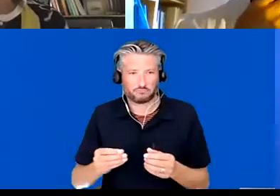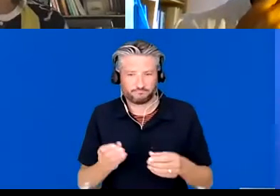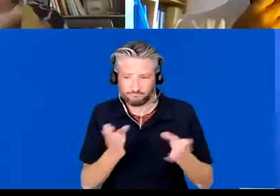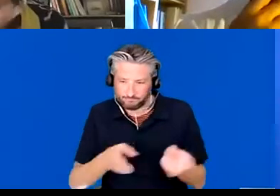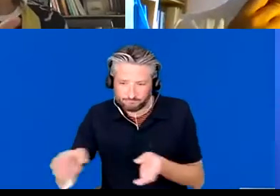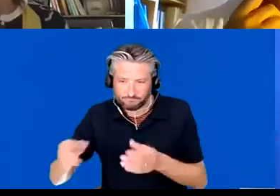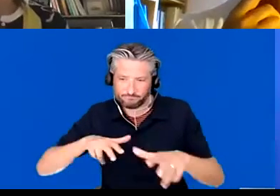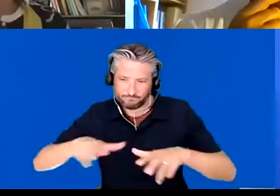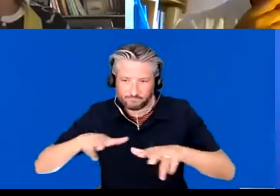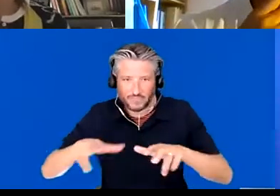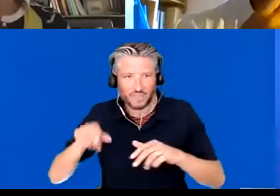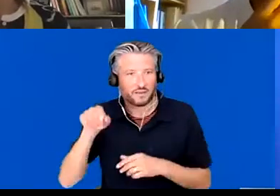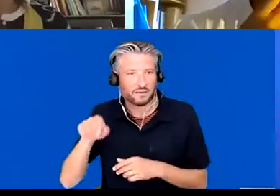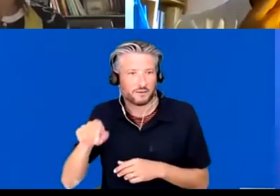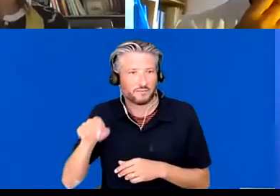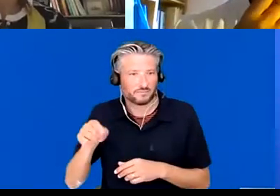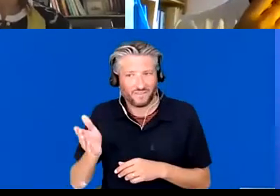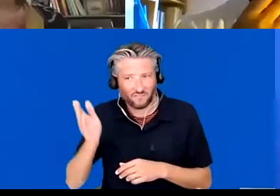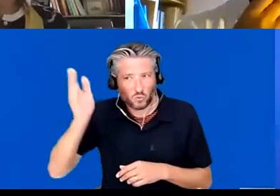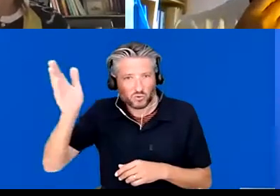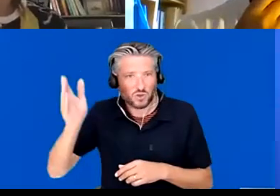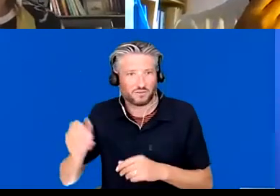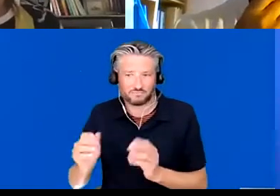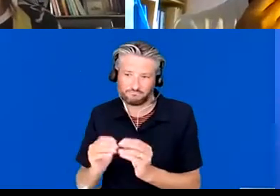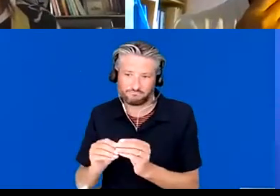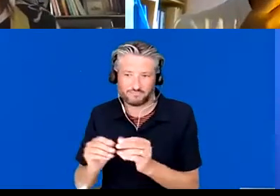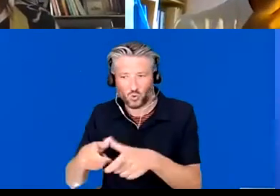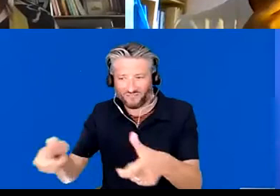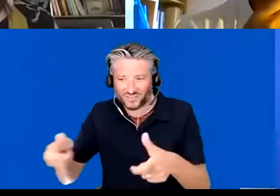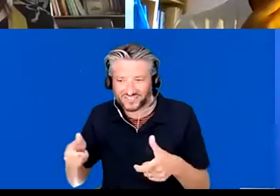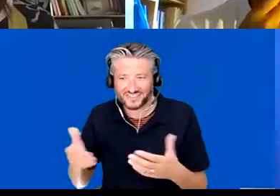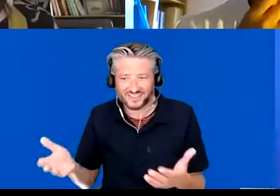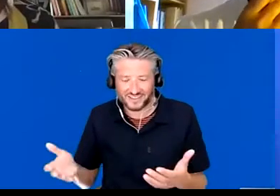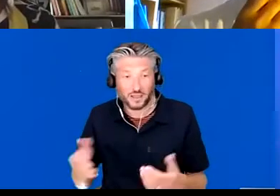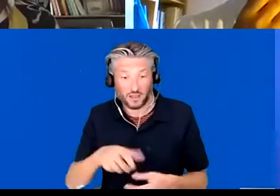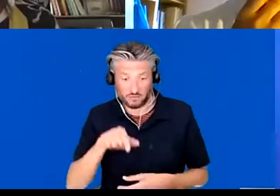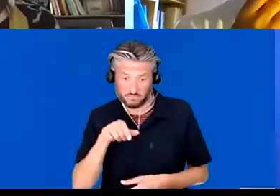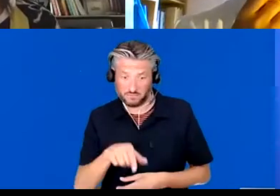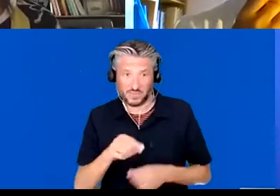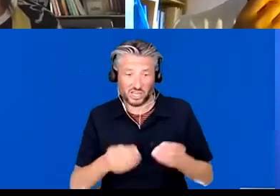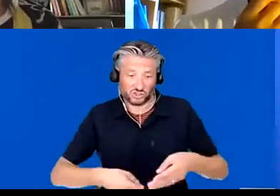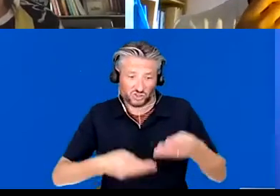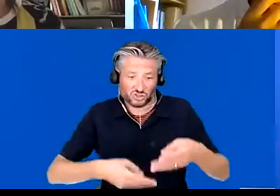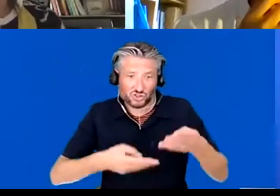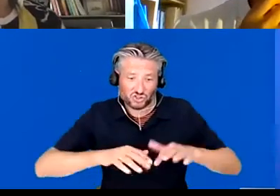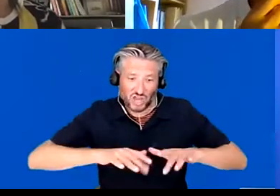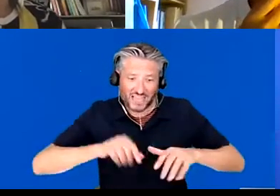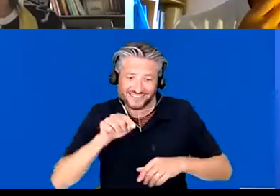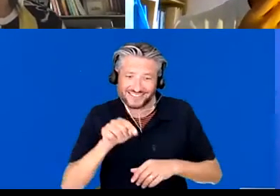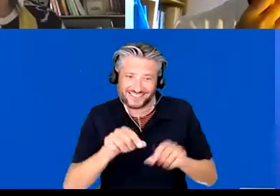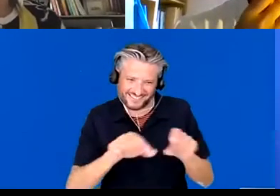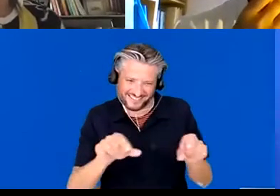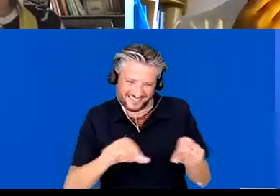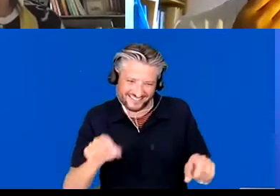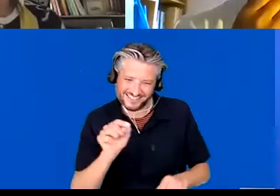what people's needs are. On the other hand, I just saw a comment on the chat that some delegates had already said